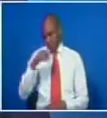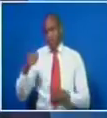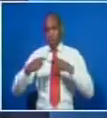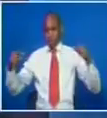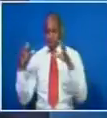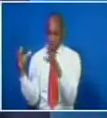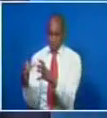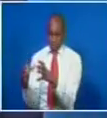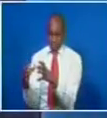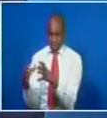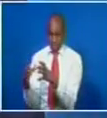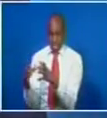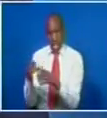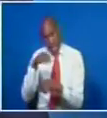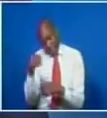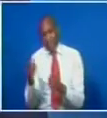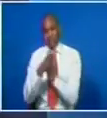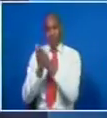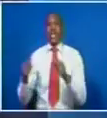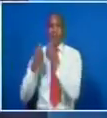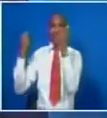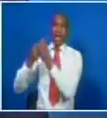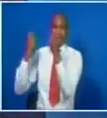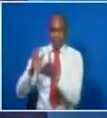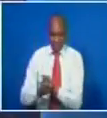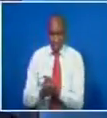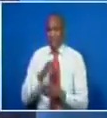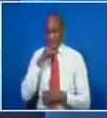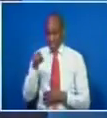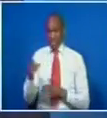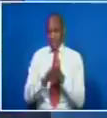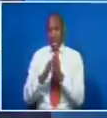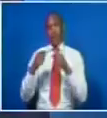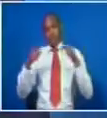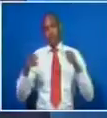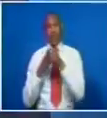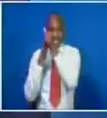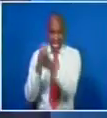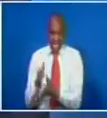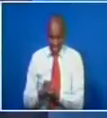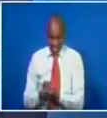opposition. The rest is history. Jaramogi became a leader of the opposition